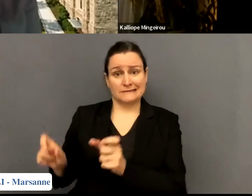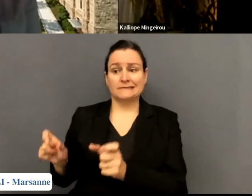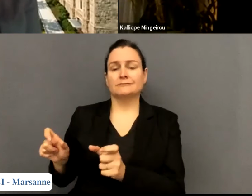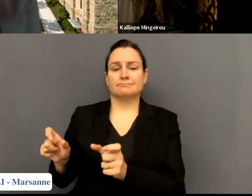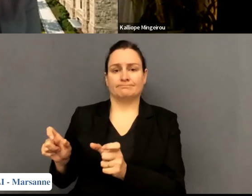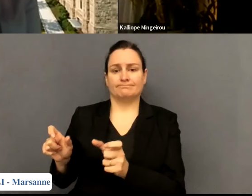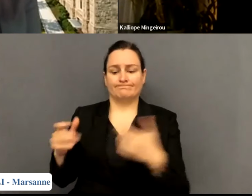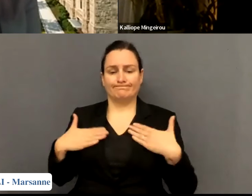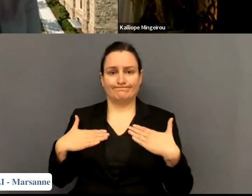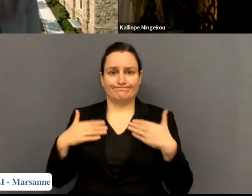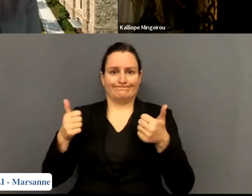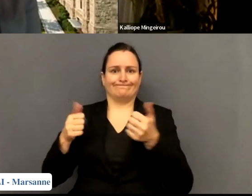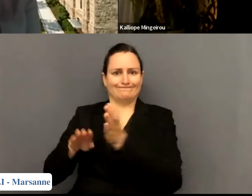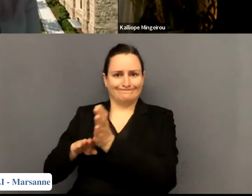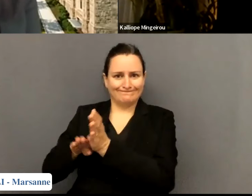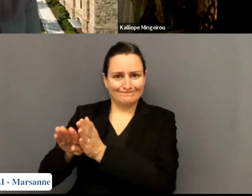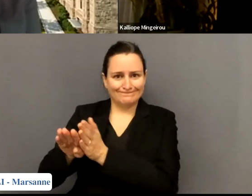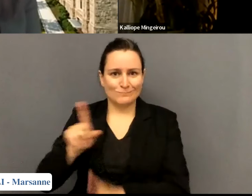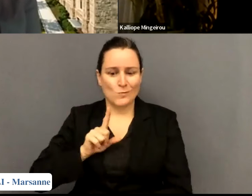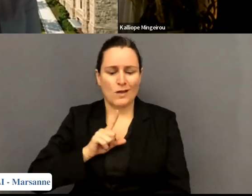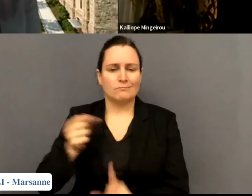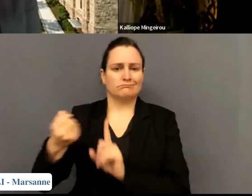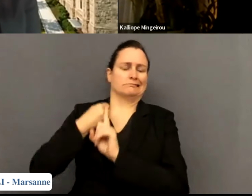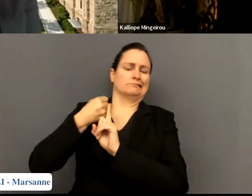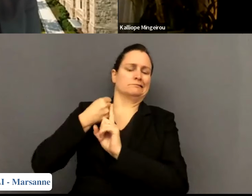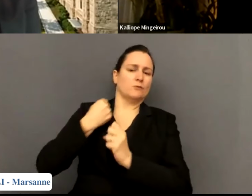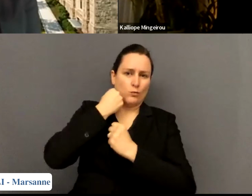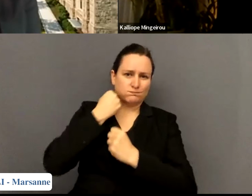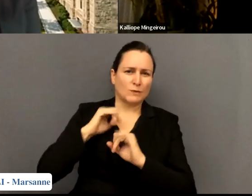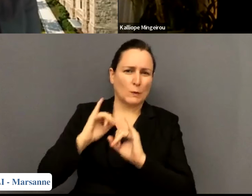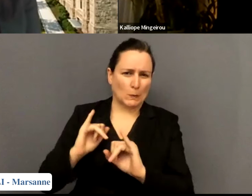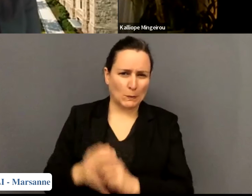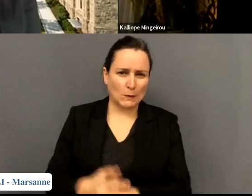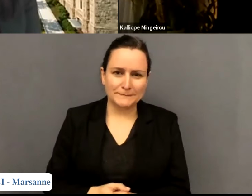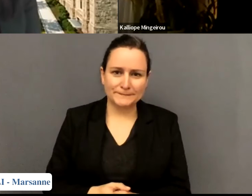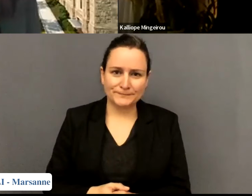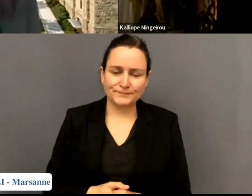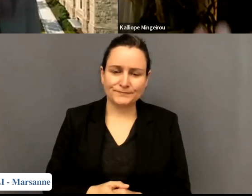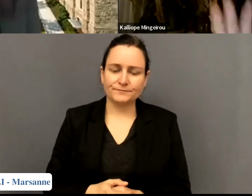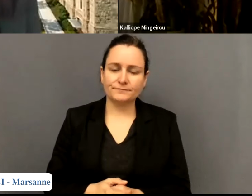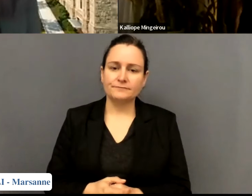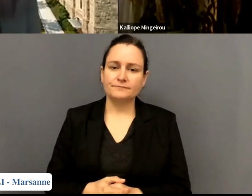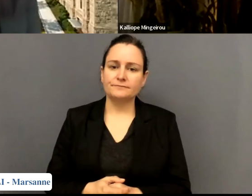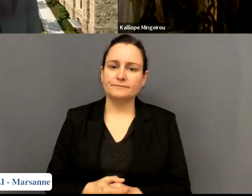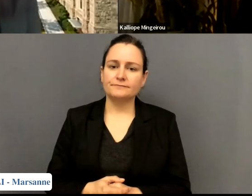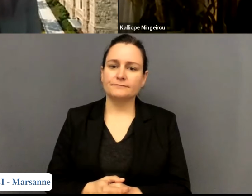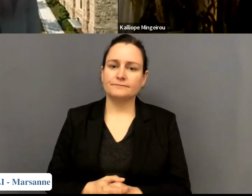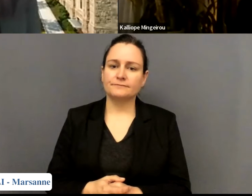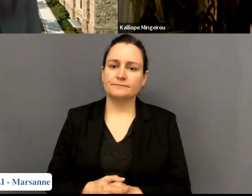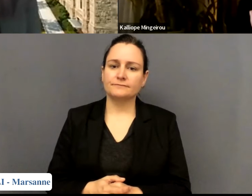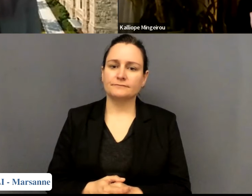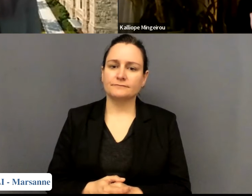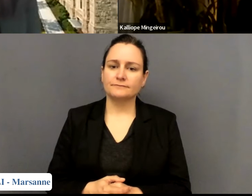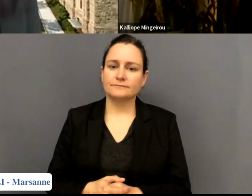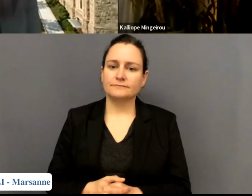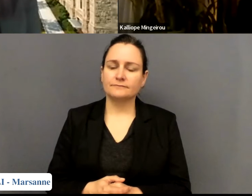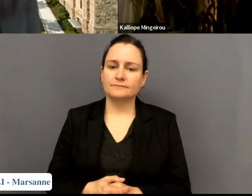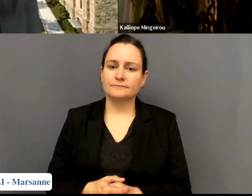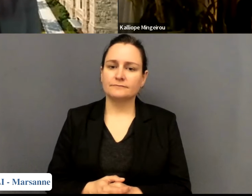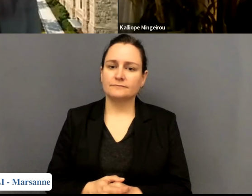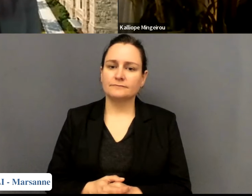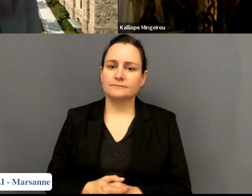in order to be able to escape such violence. And we also heard about